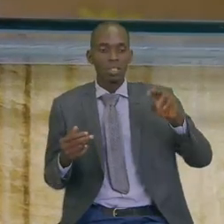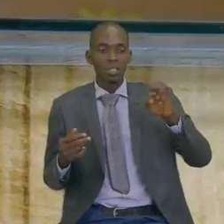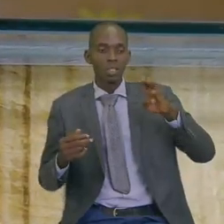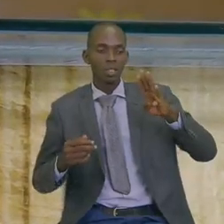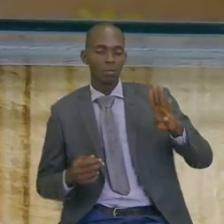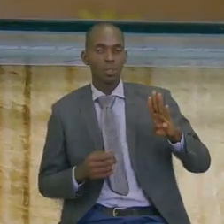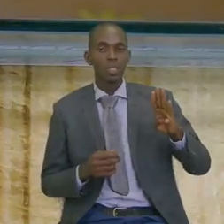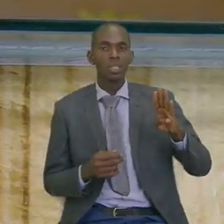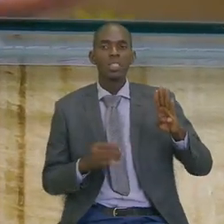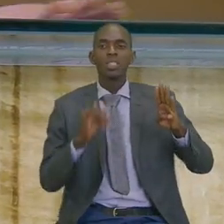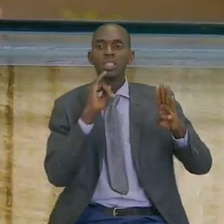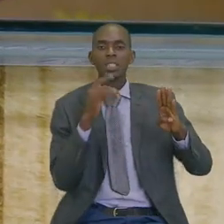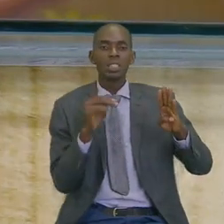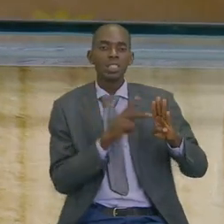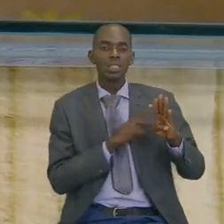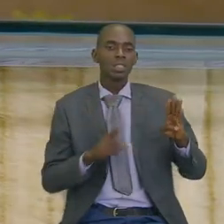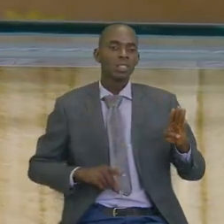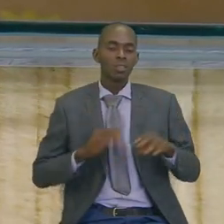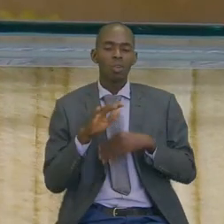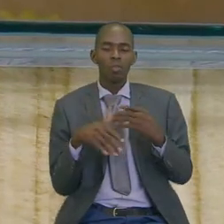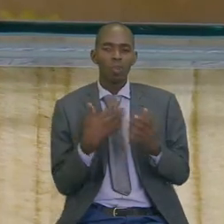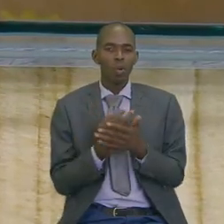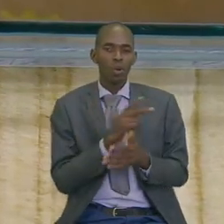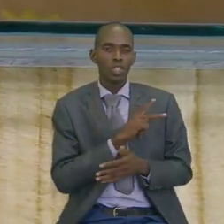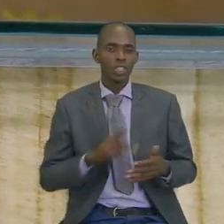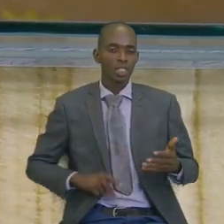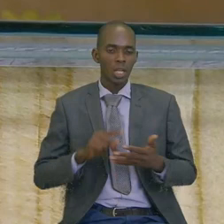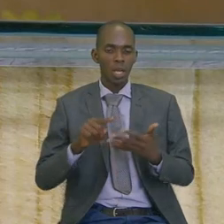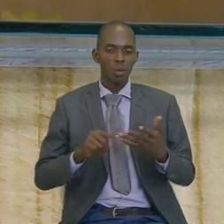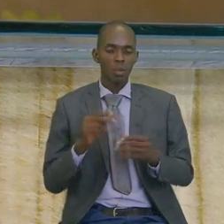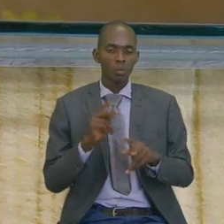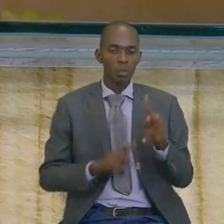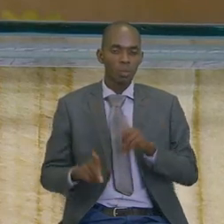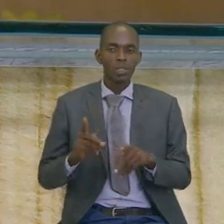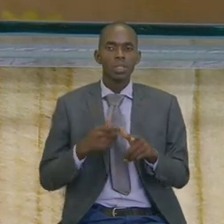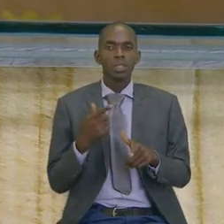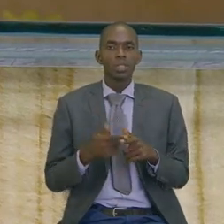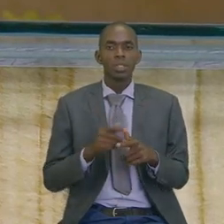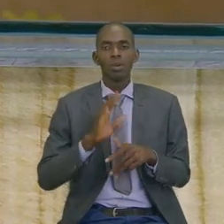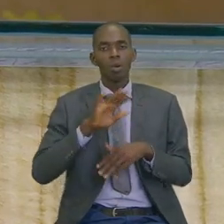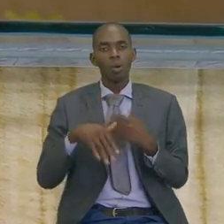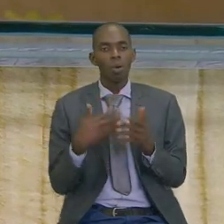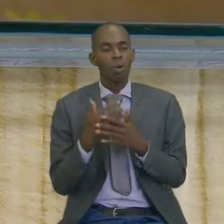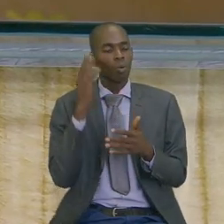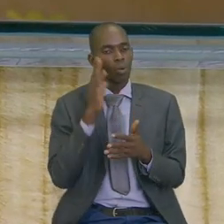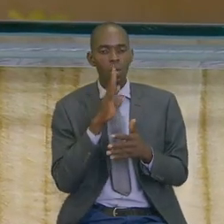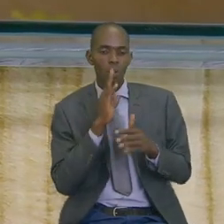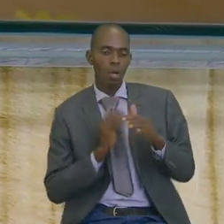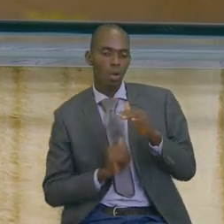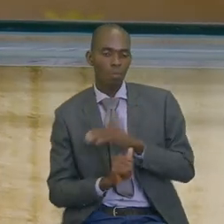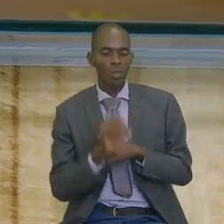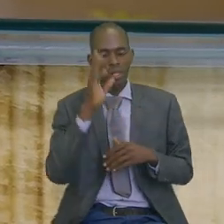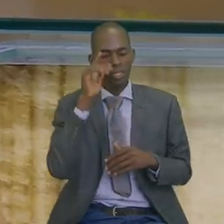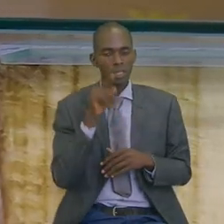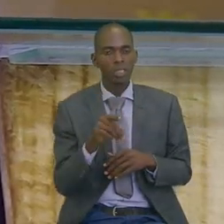is a king of kings, and much people and many kings will be under him. We're looking at Daniel chapter 4,